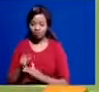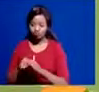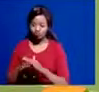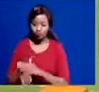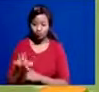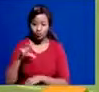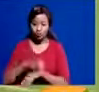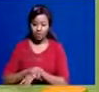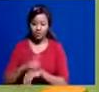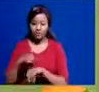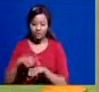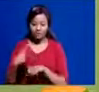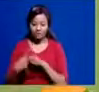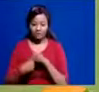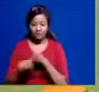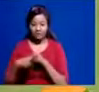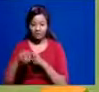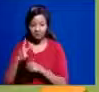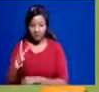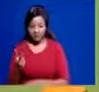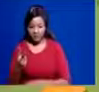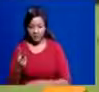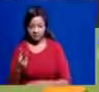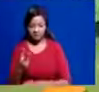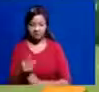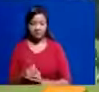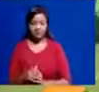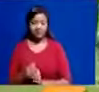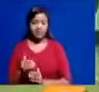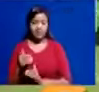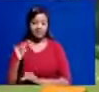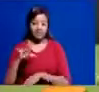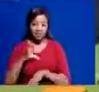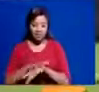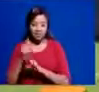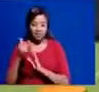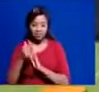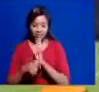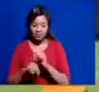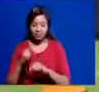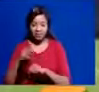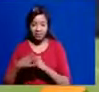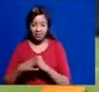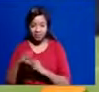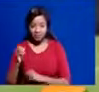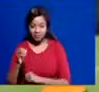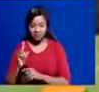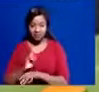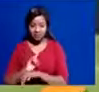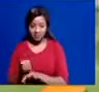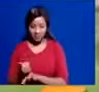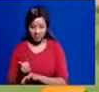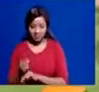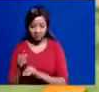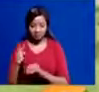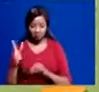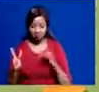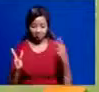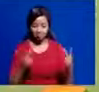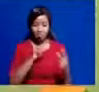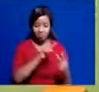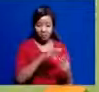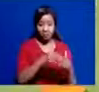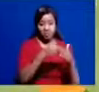in the 62nd minute before they secured a point in the 90th minute. Kogalo remain on top of the